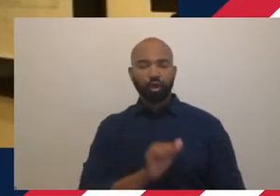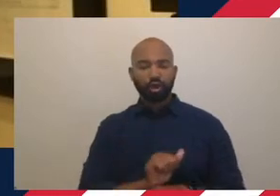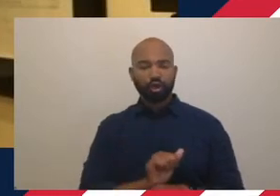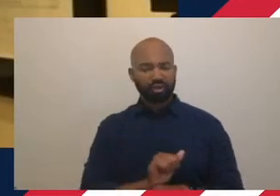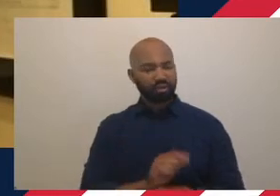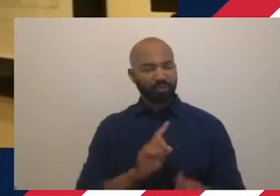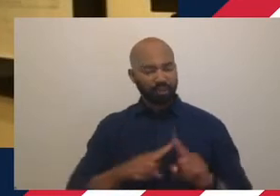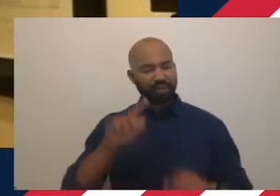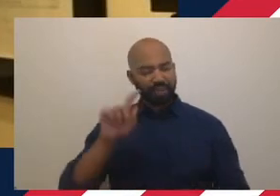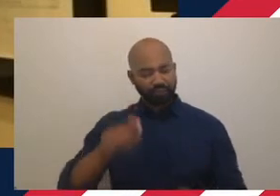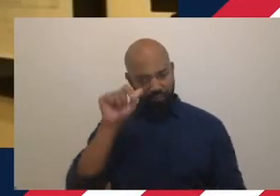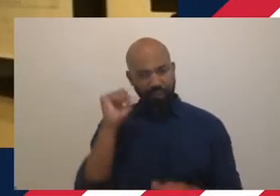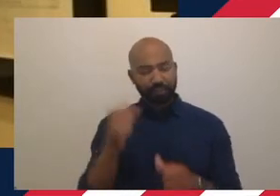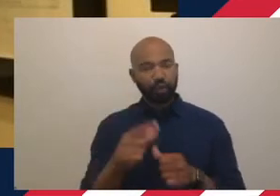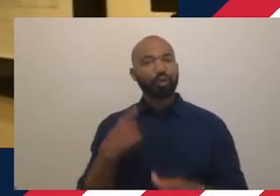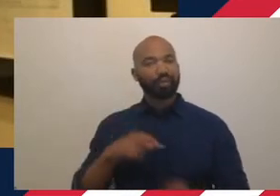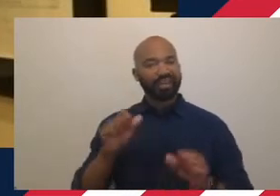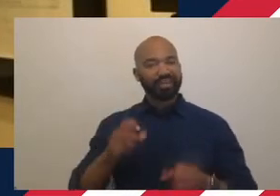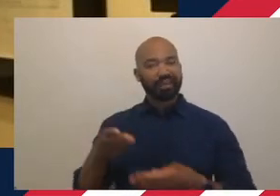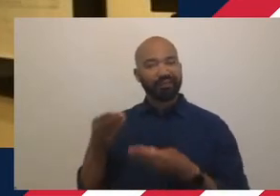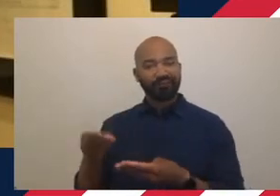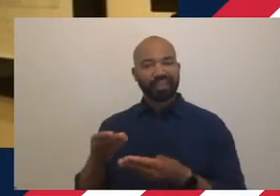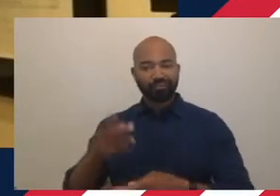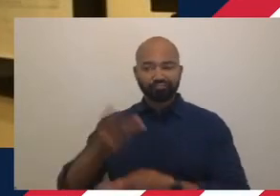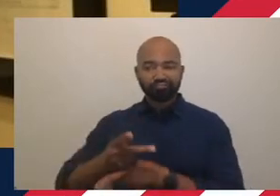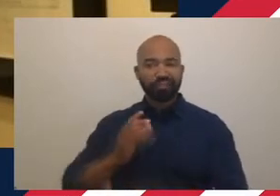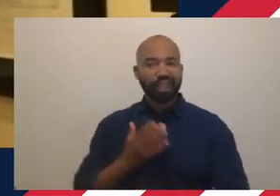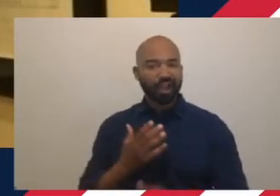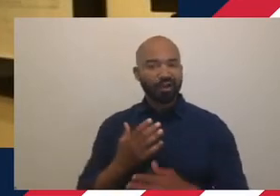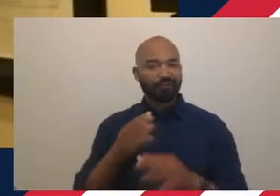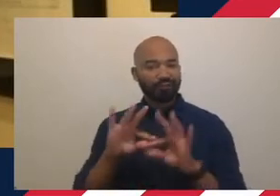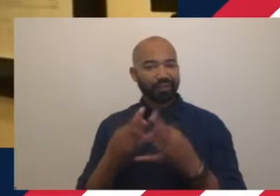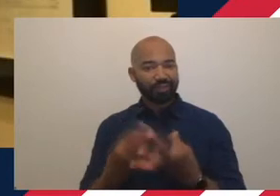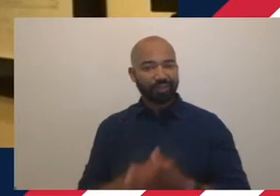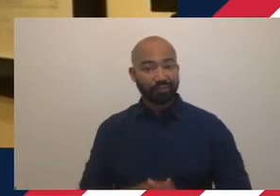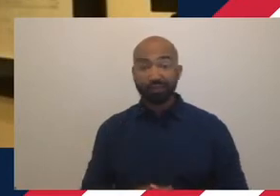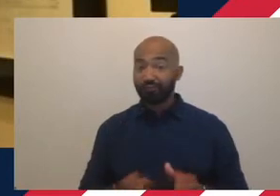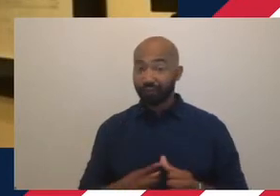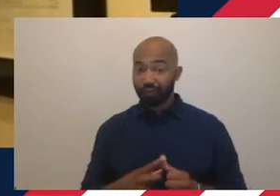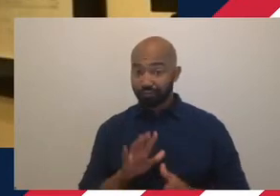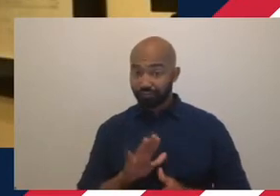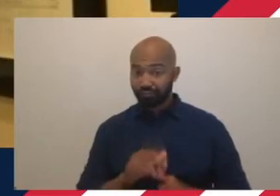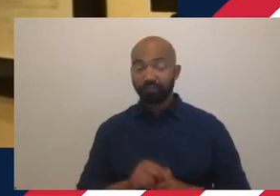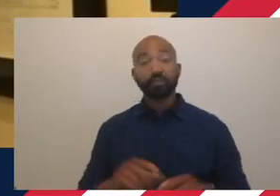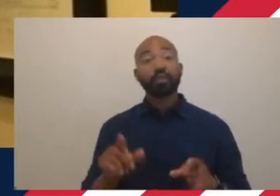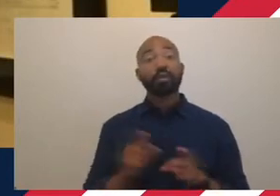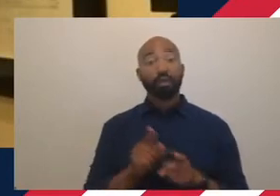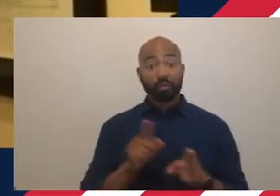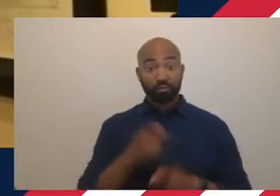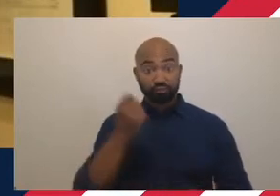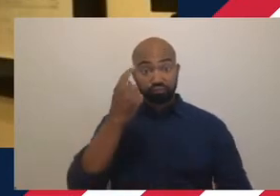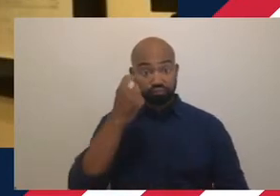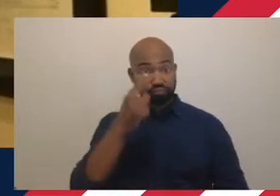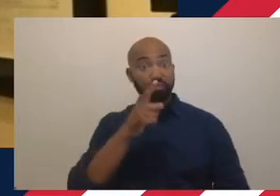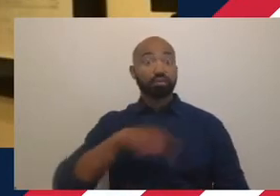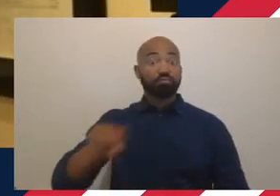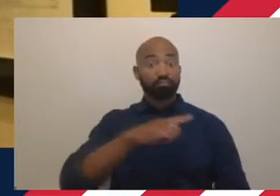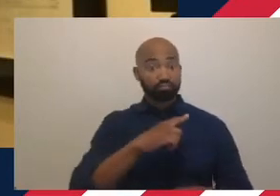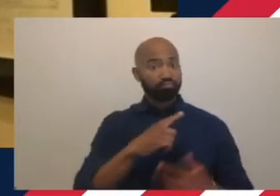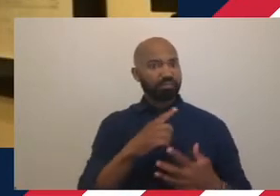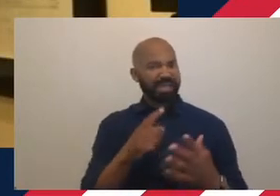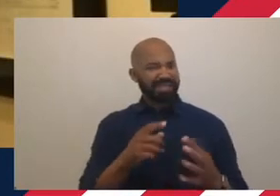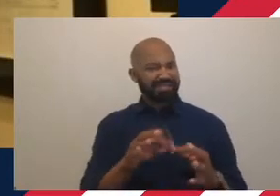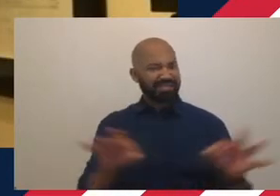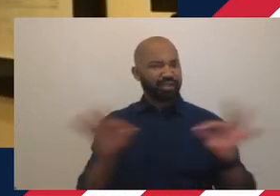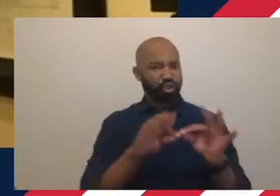families. So first and foremost, thank you. And secondly, certainly want to acknowledge that they are indeed essential workers, especially in this time